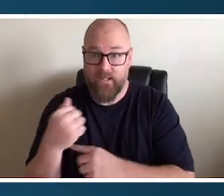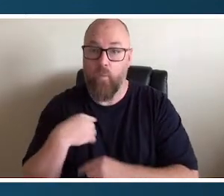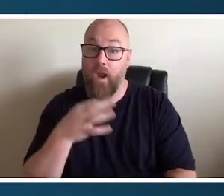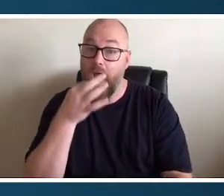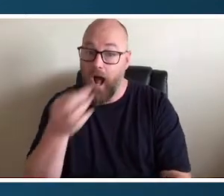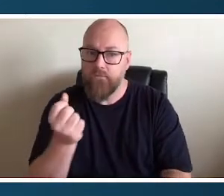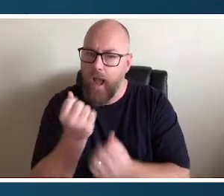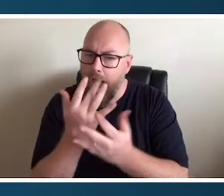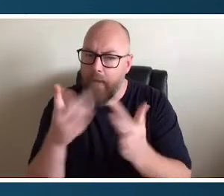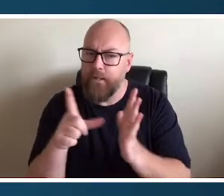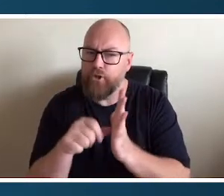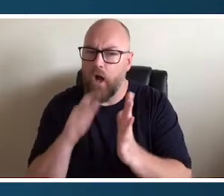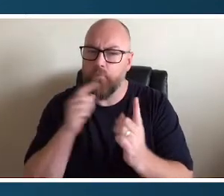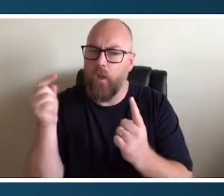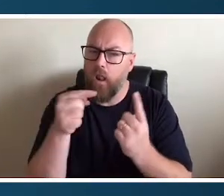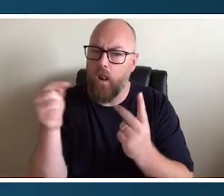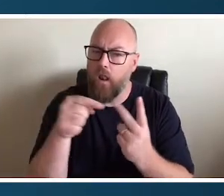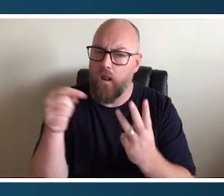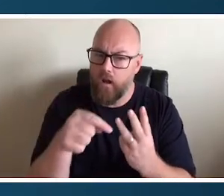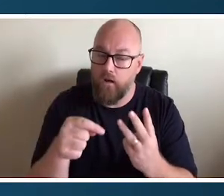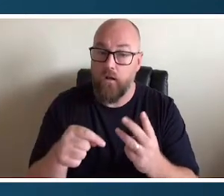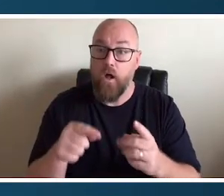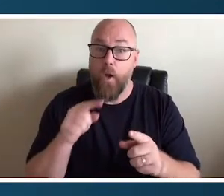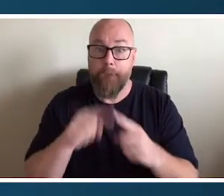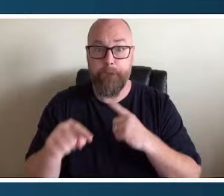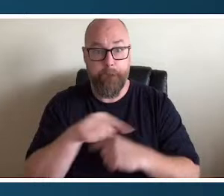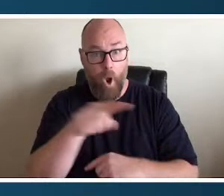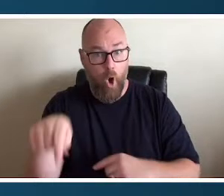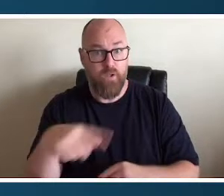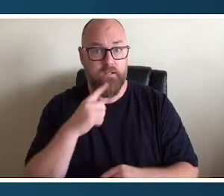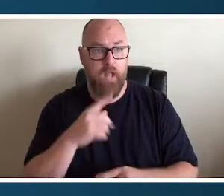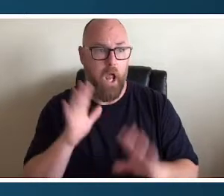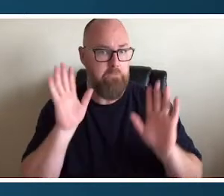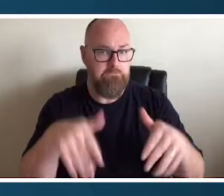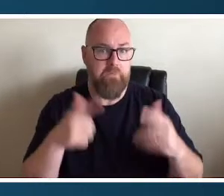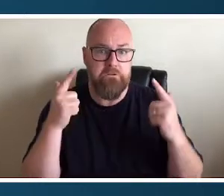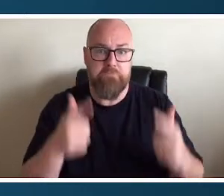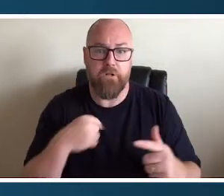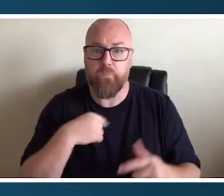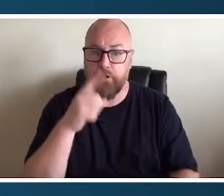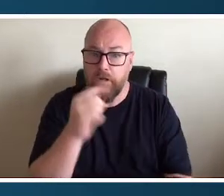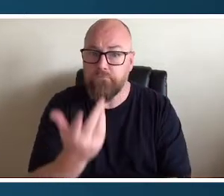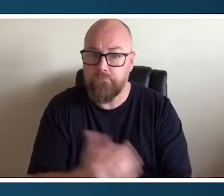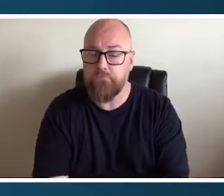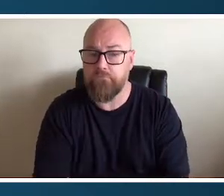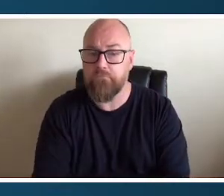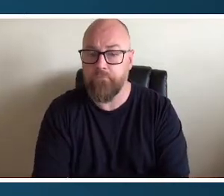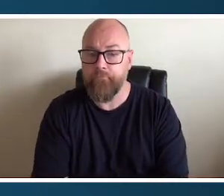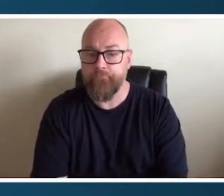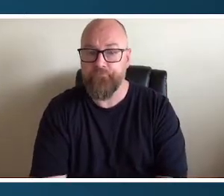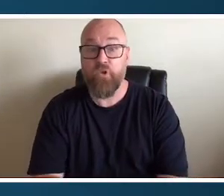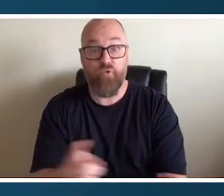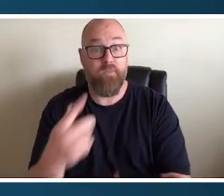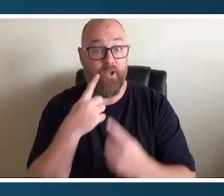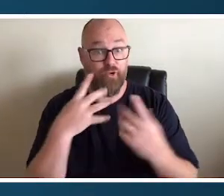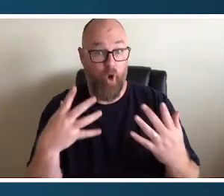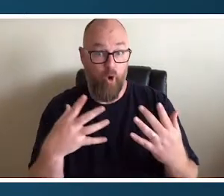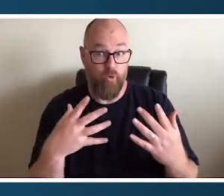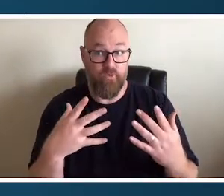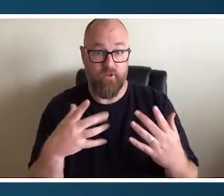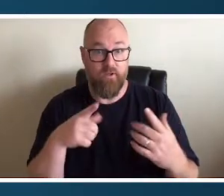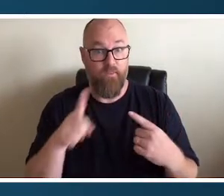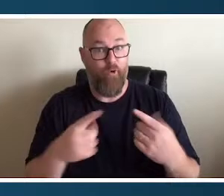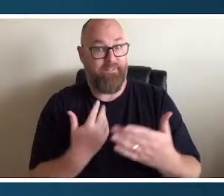do they want to go back, and more than half of them say as many times as possible. So this is an indication of the demand from the workers